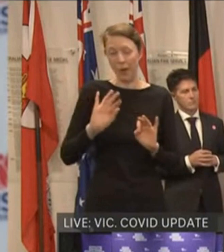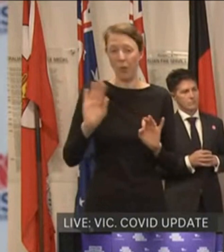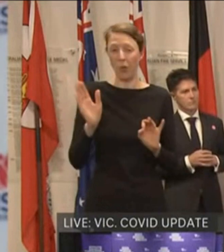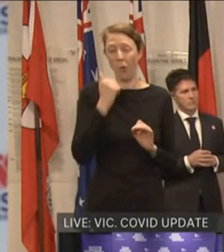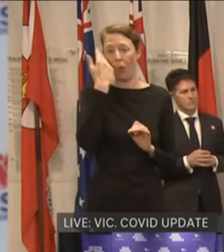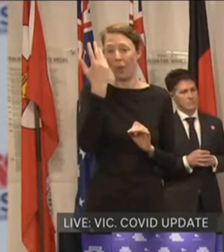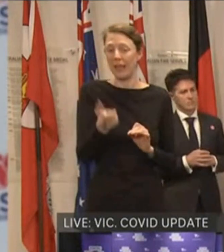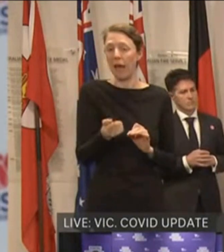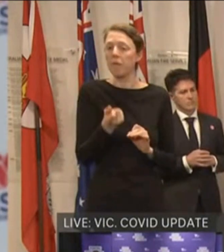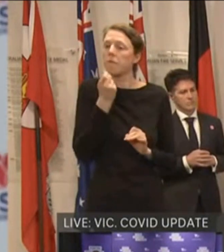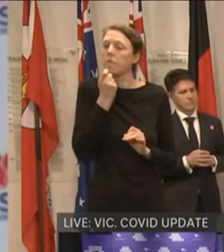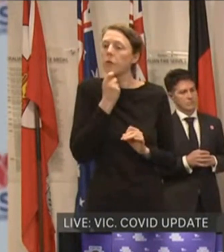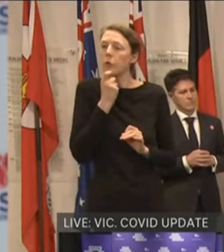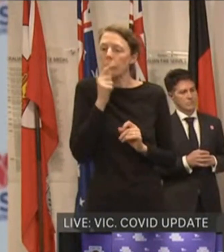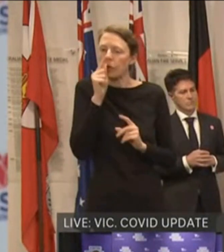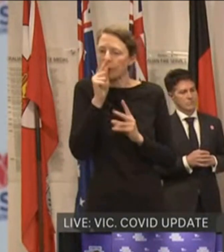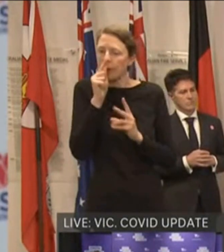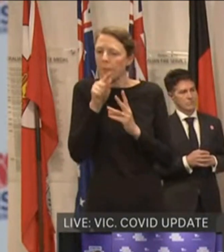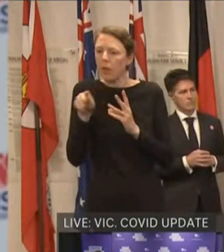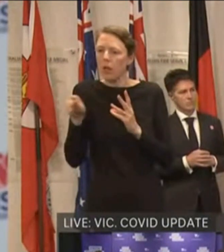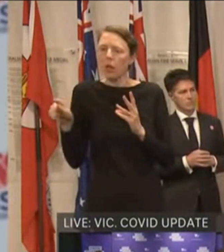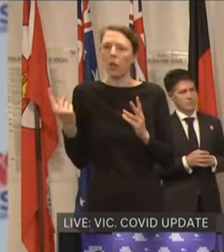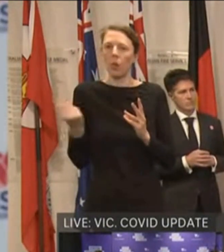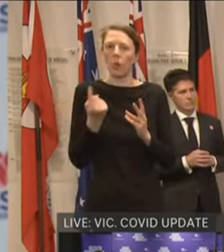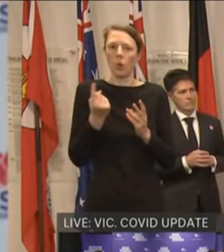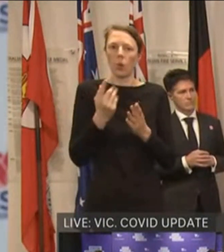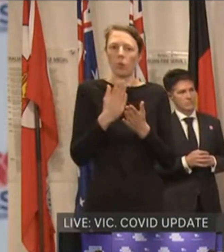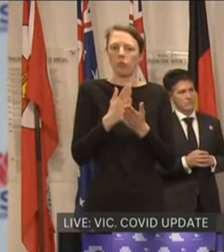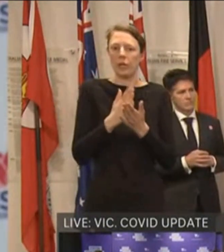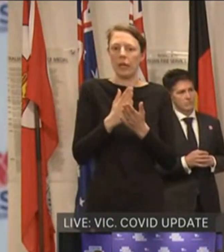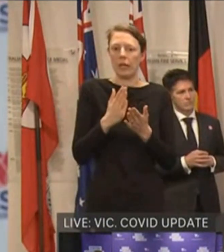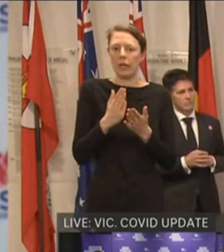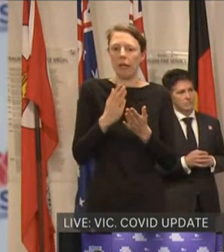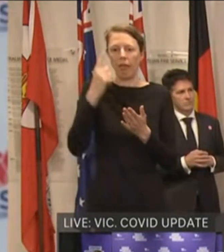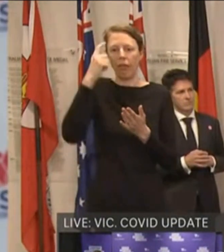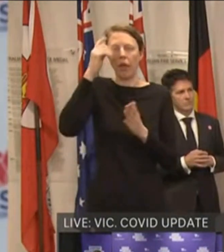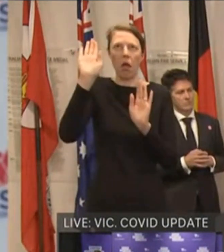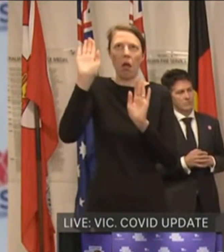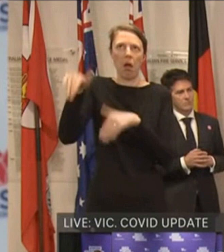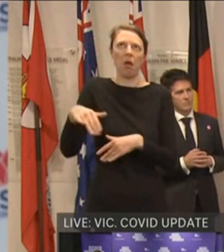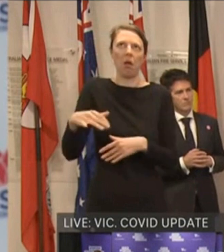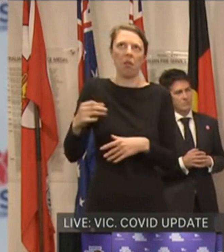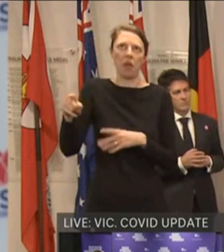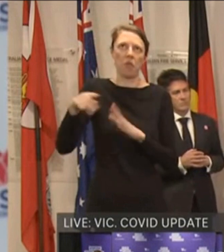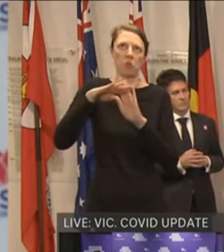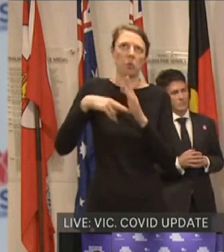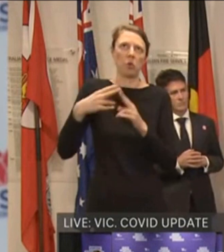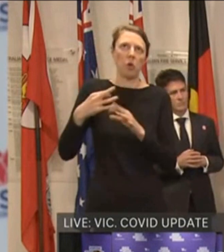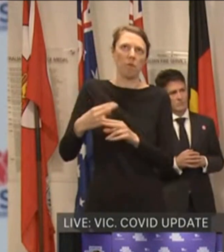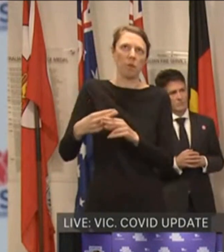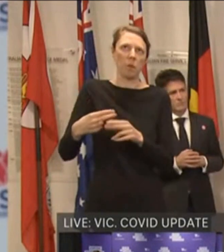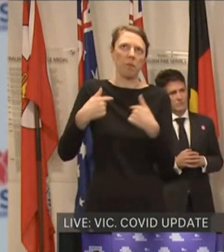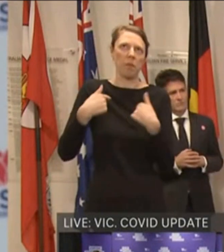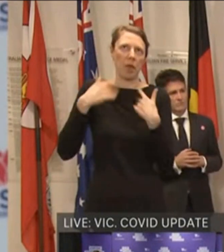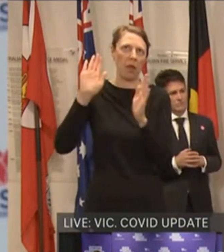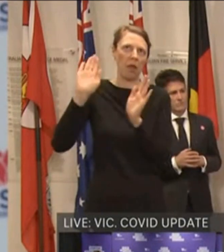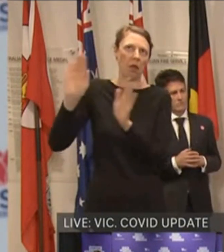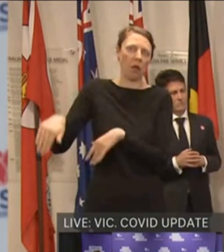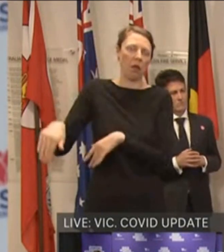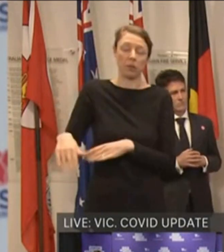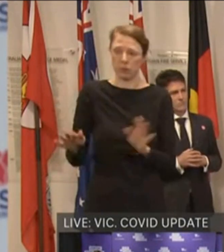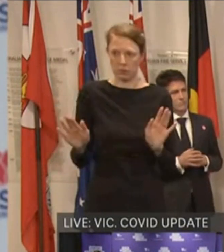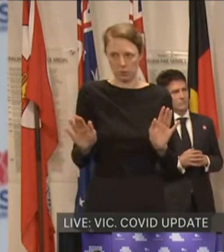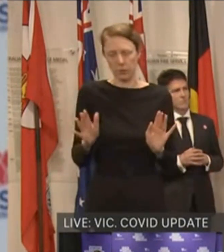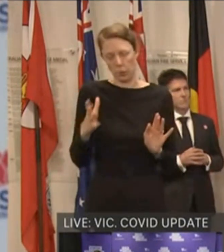And I also want to thank the vigilance of Service New South Wales in supporting those efforts and getting information out. And of course, our health workers who've